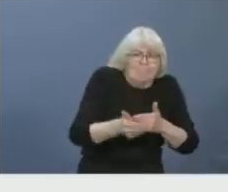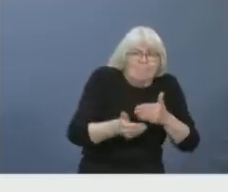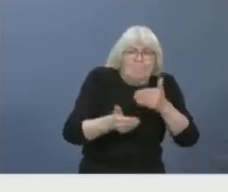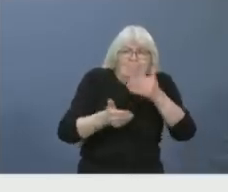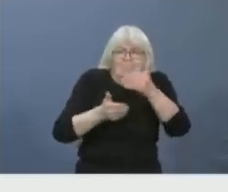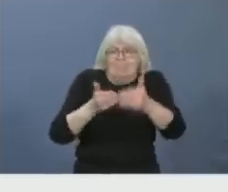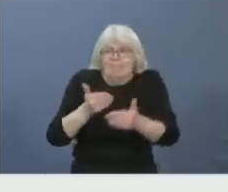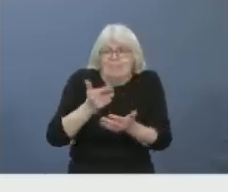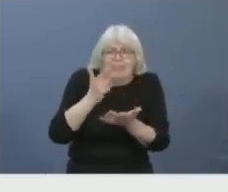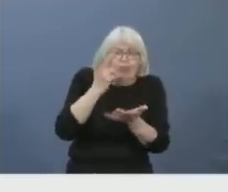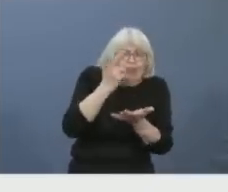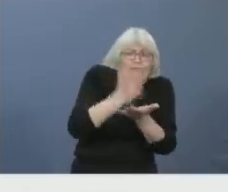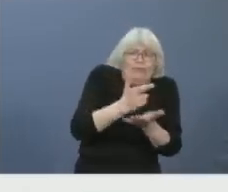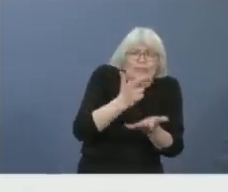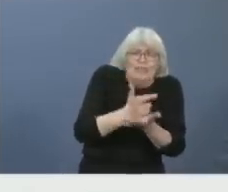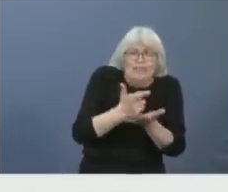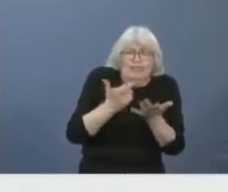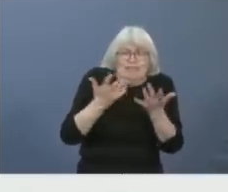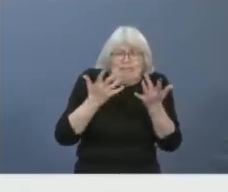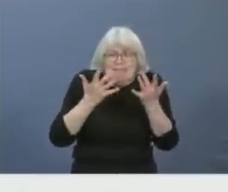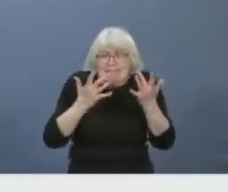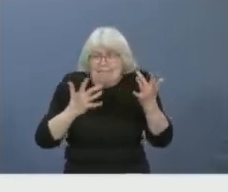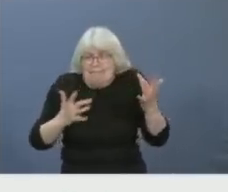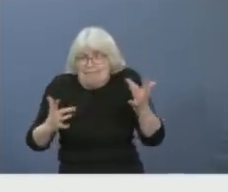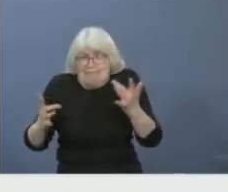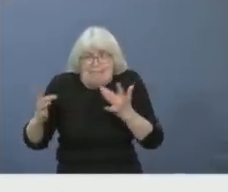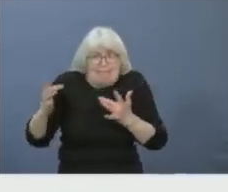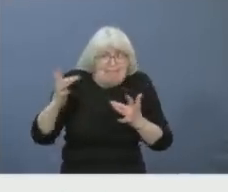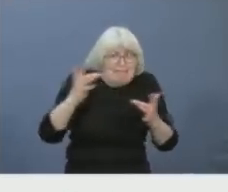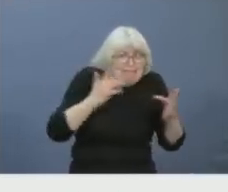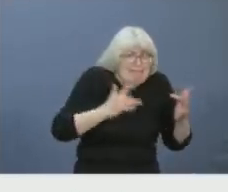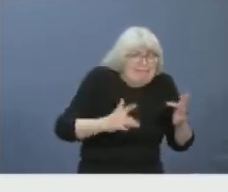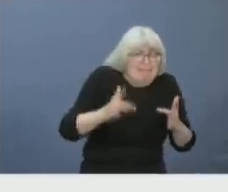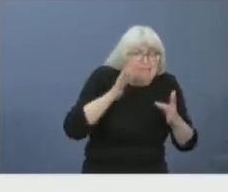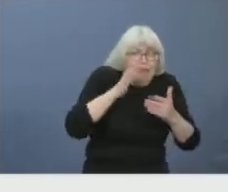to being beyond our capacity to cope?